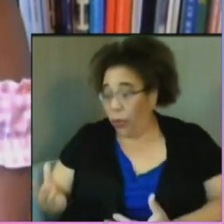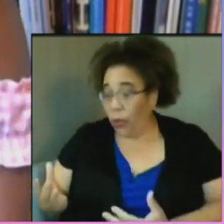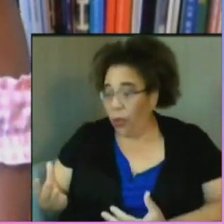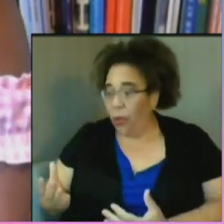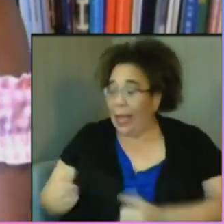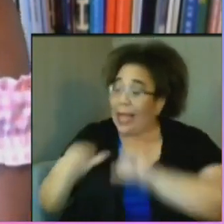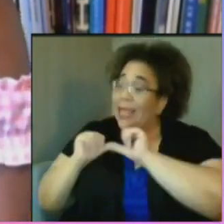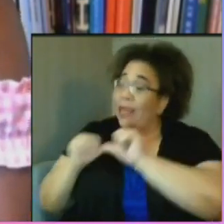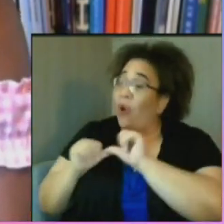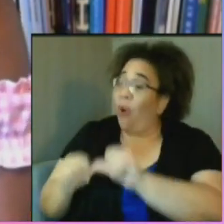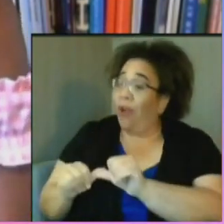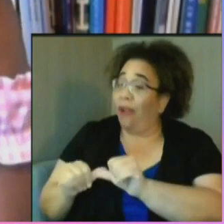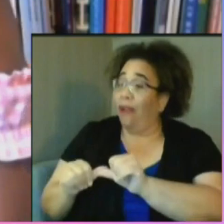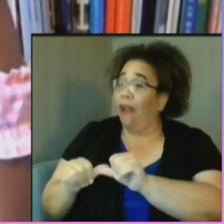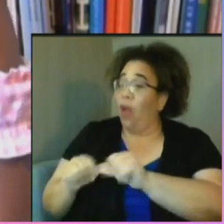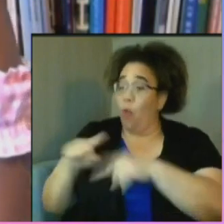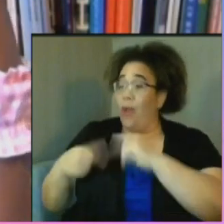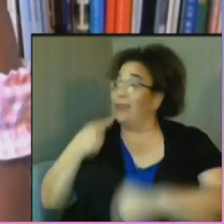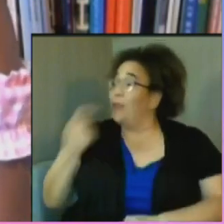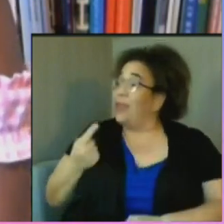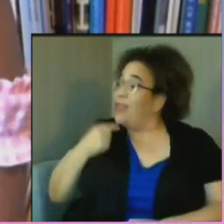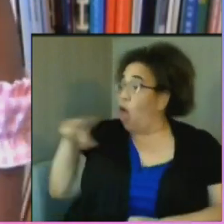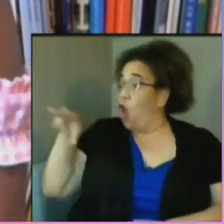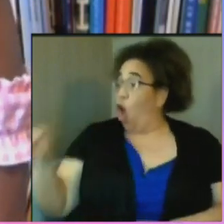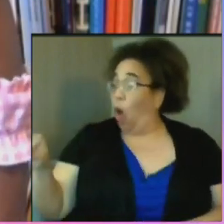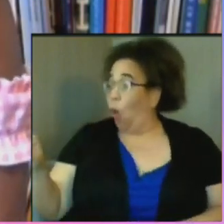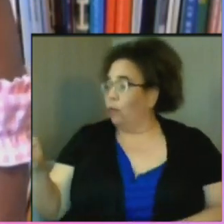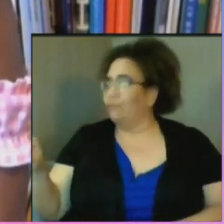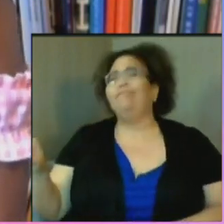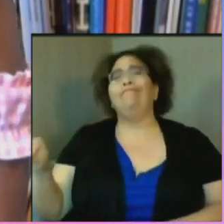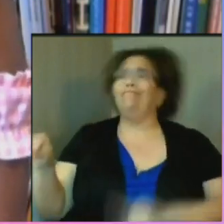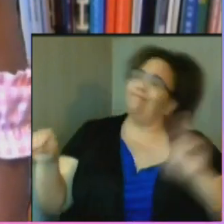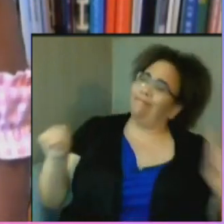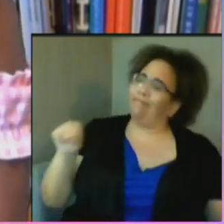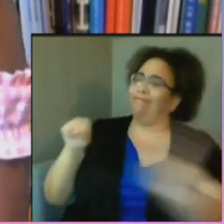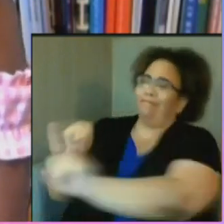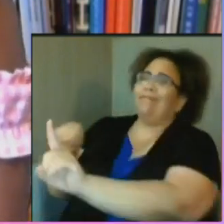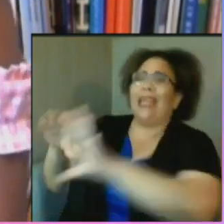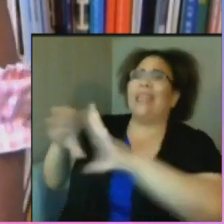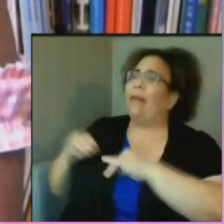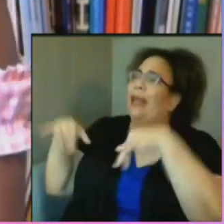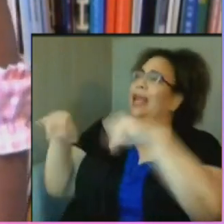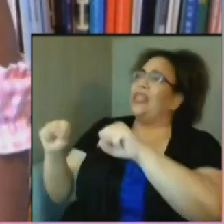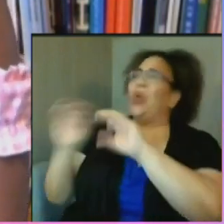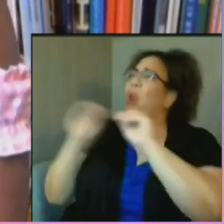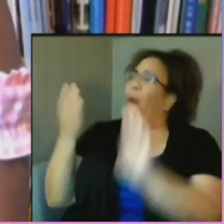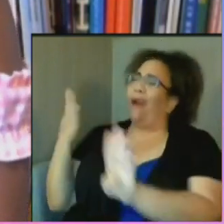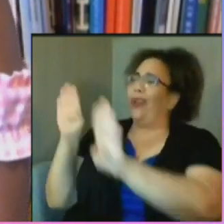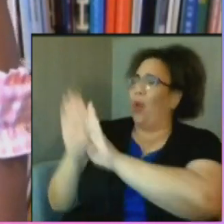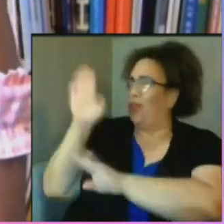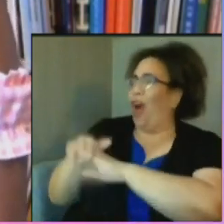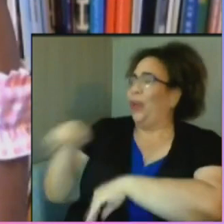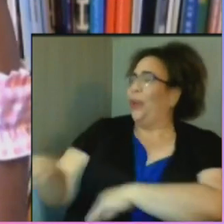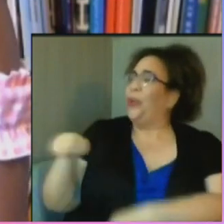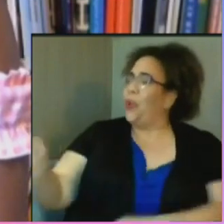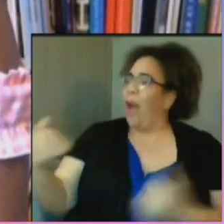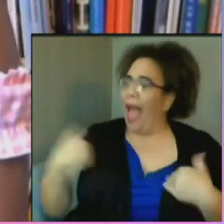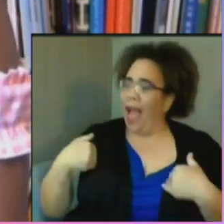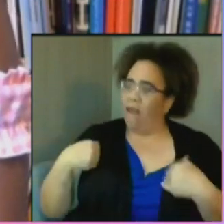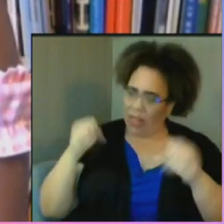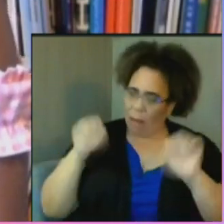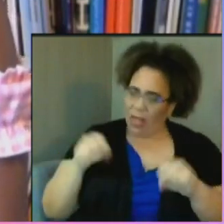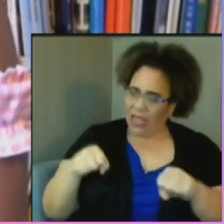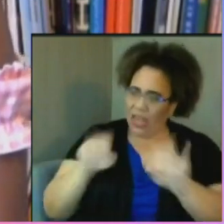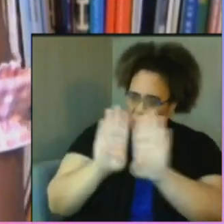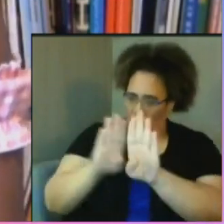pushing. And, you know, when someone says no, you're going to find a way to say yes. No one's going to close any door on you. Like, you're going to find a way to open that door